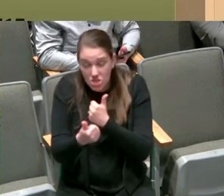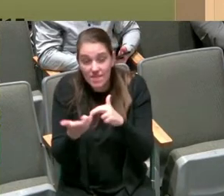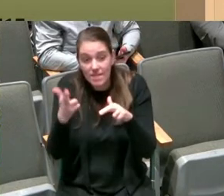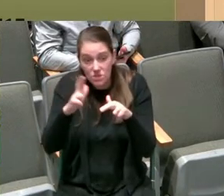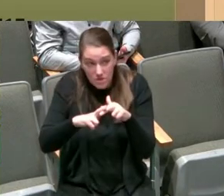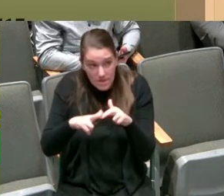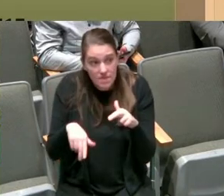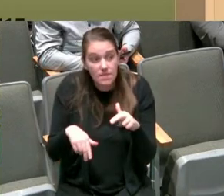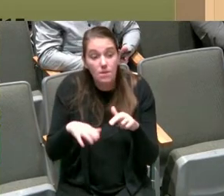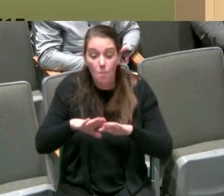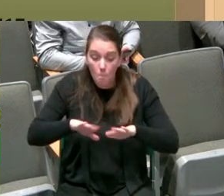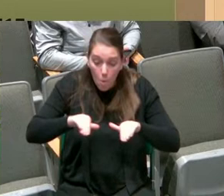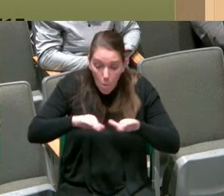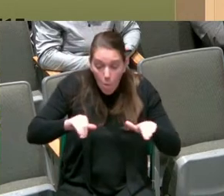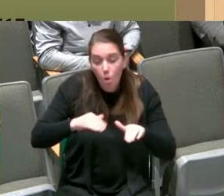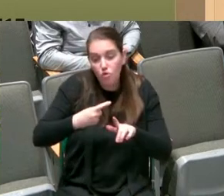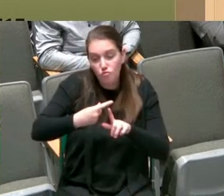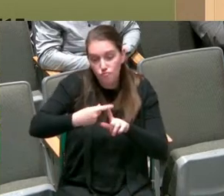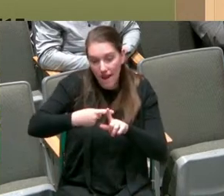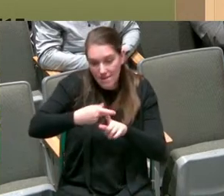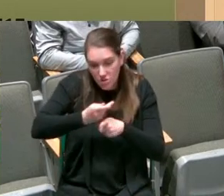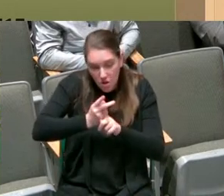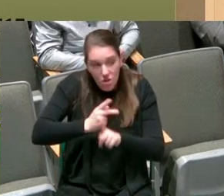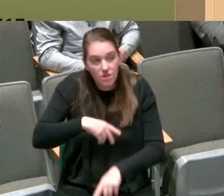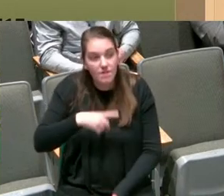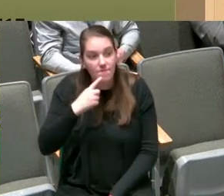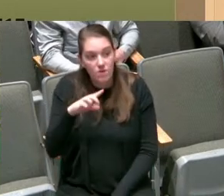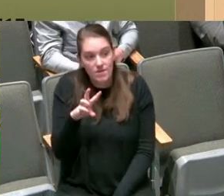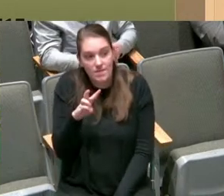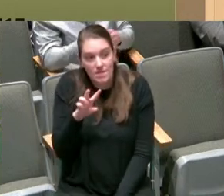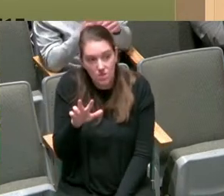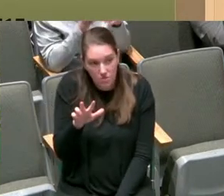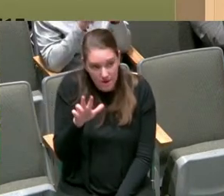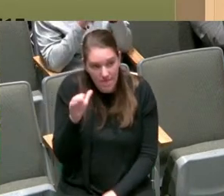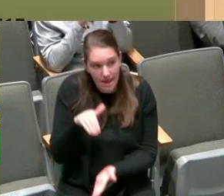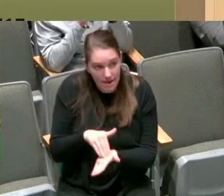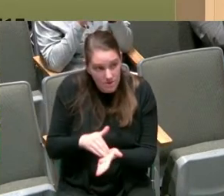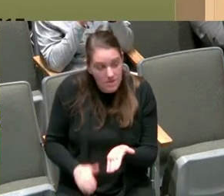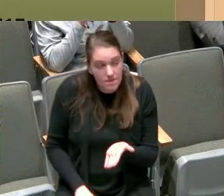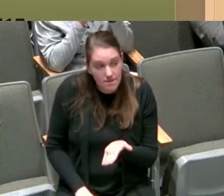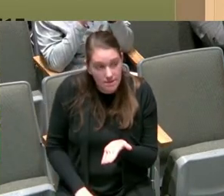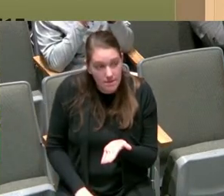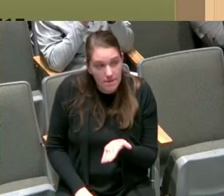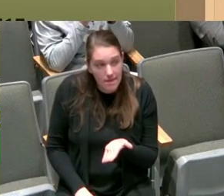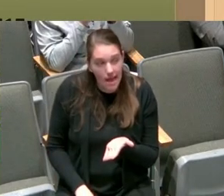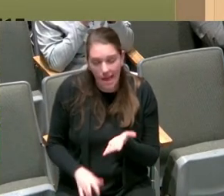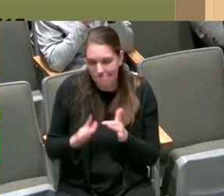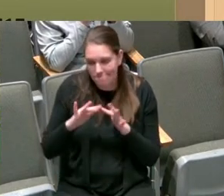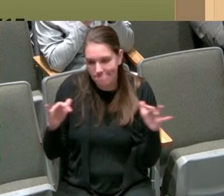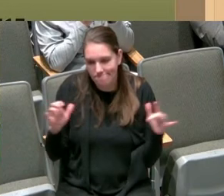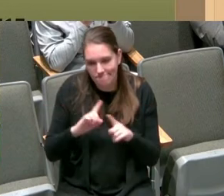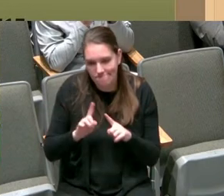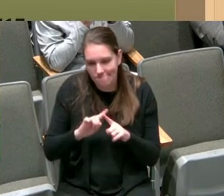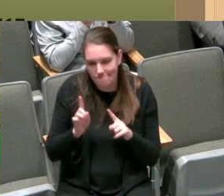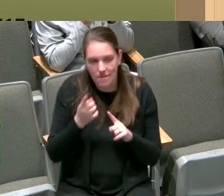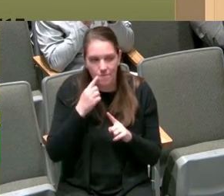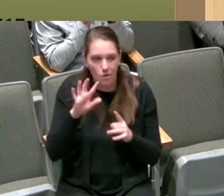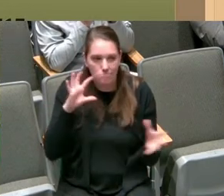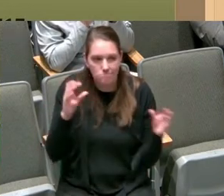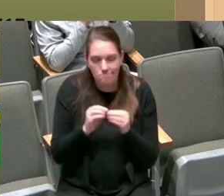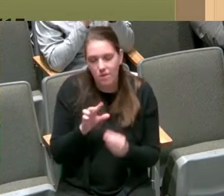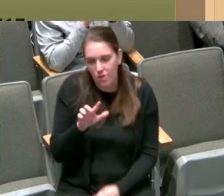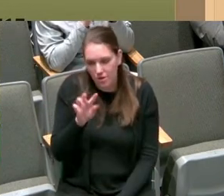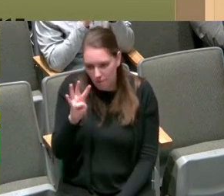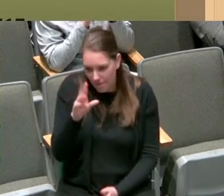in pool rental increase for sixty three thousand and then just miscellaneous others for thirty four